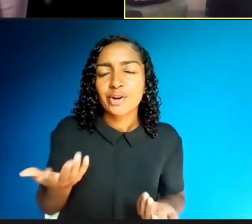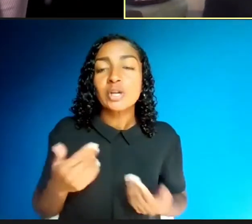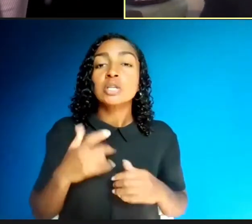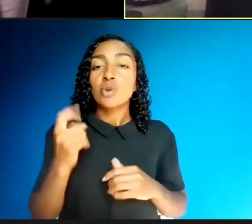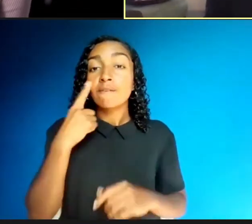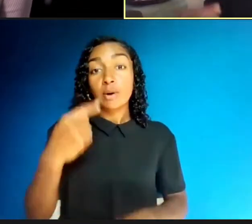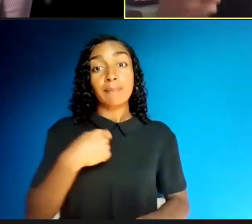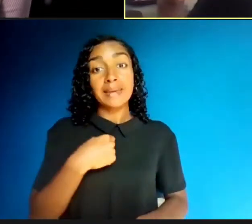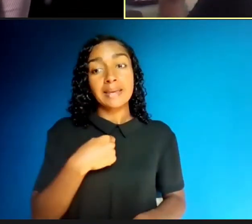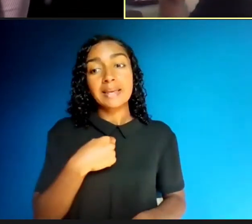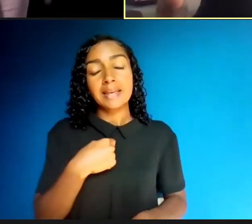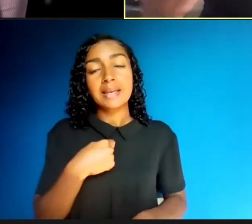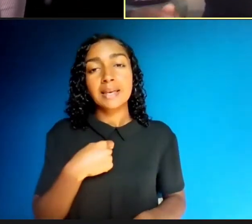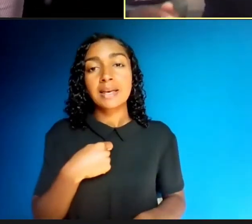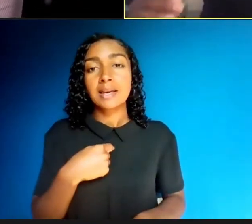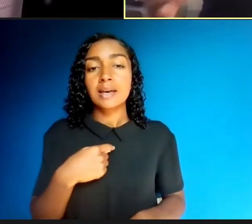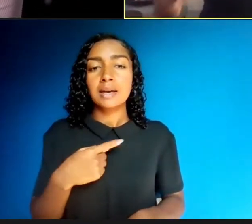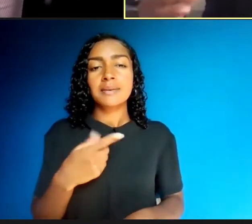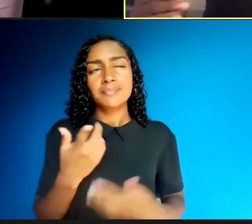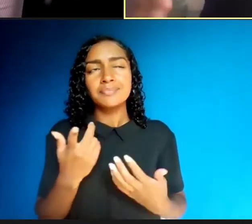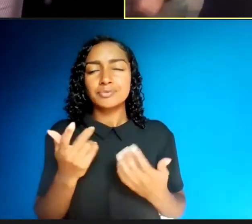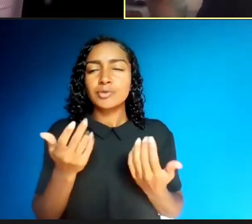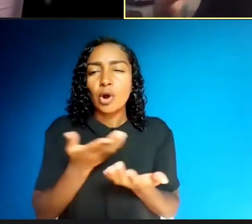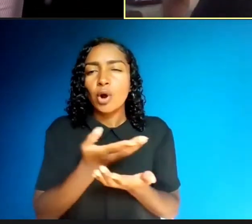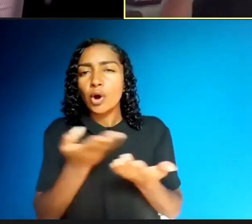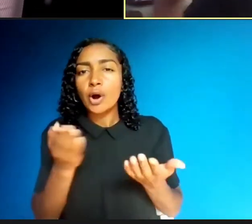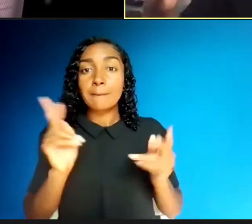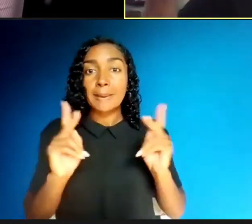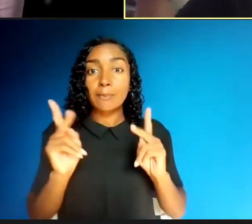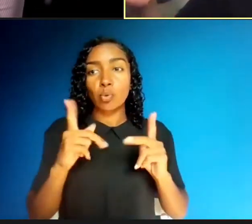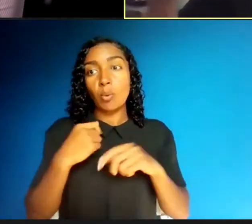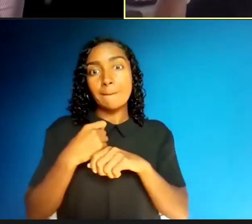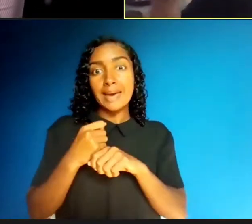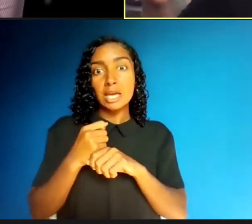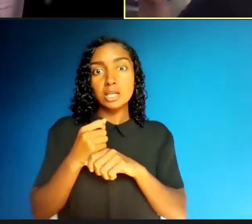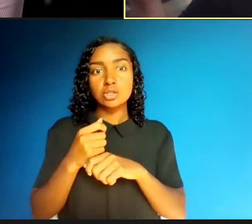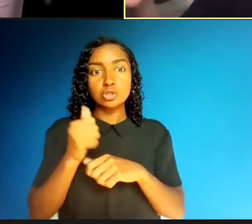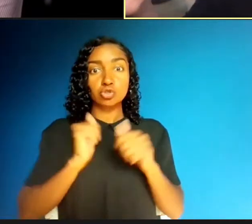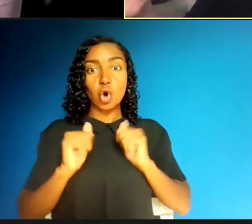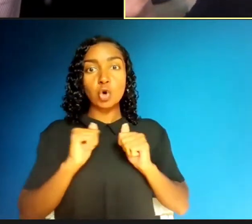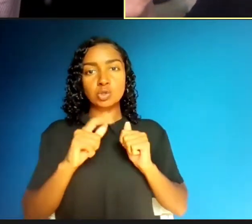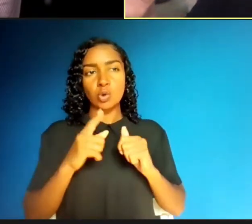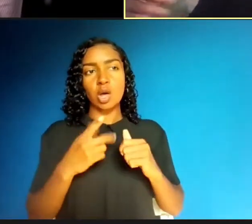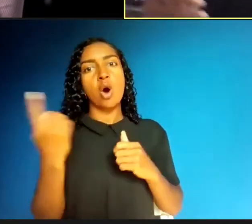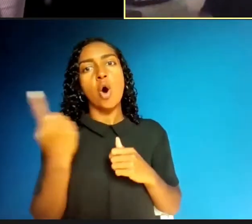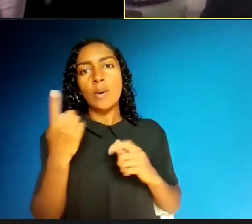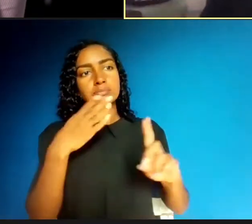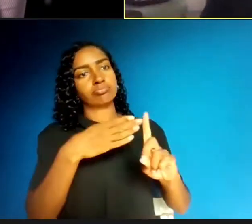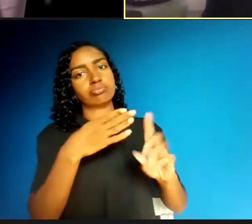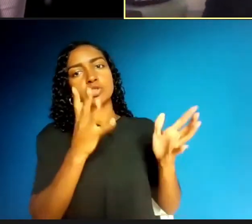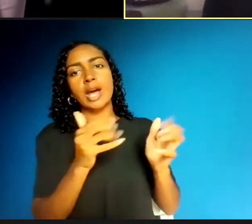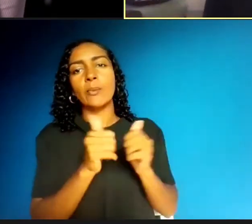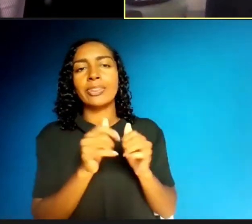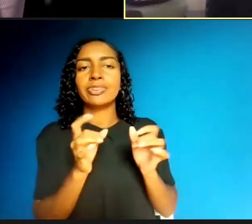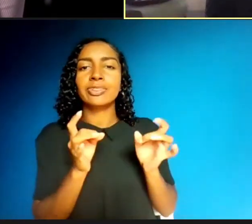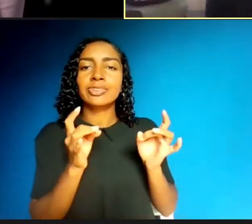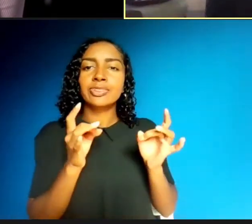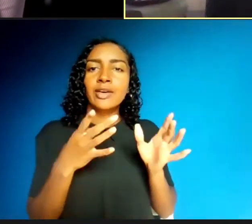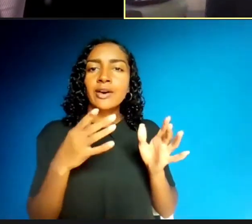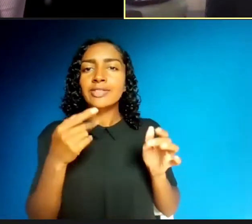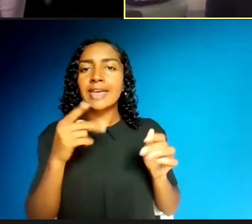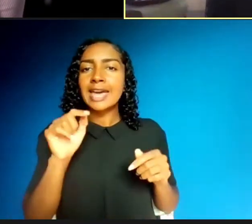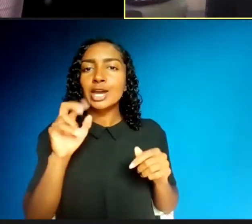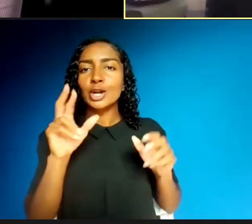everybody, but there are people who make shows where they do always talk to the haters, as I would say. That's not my show. And I